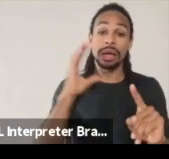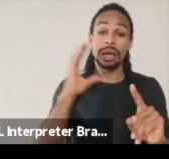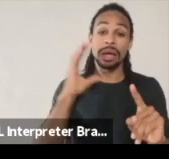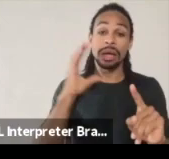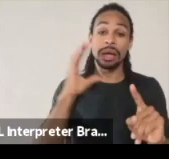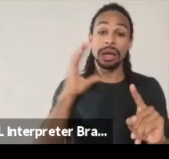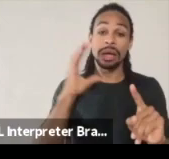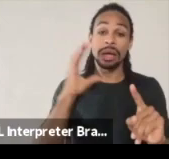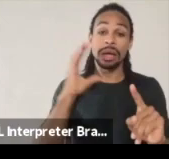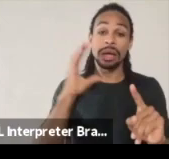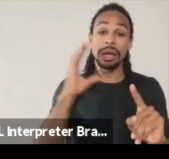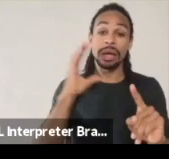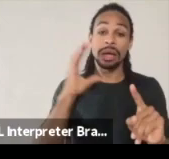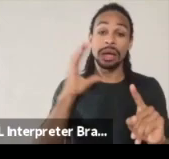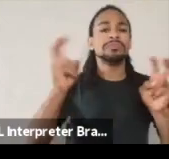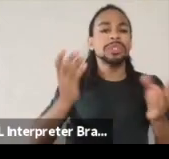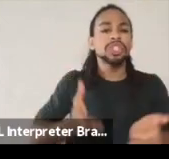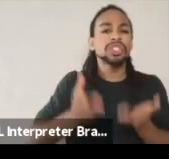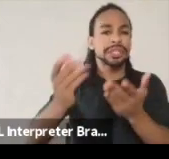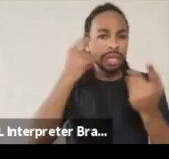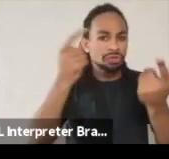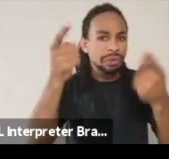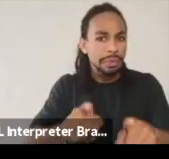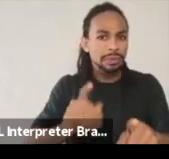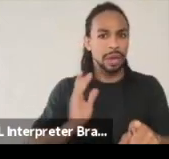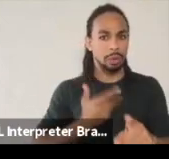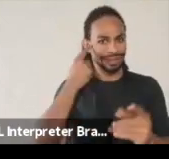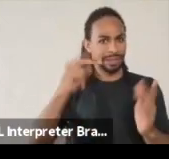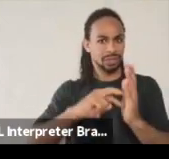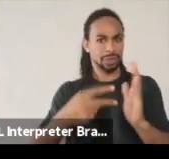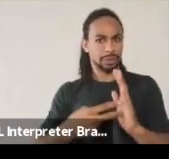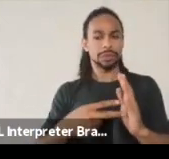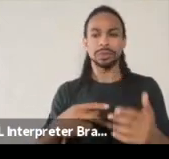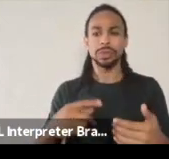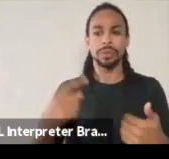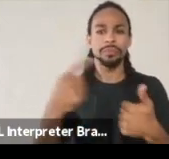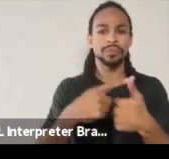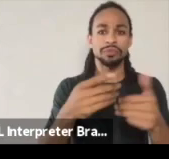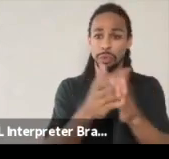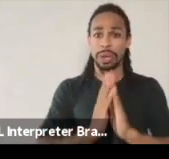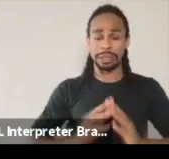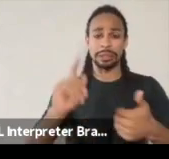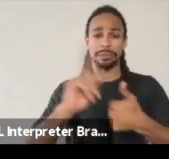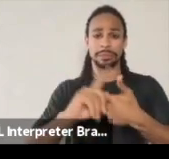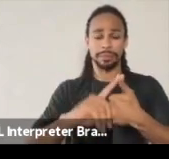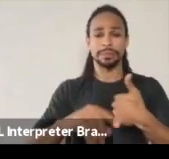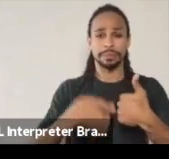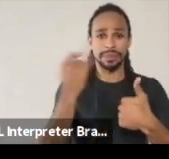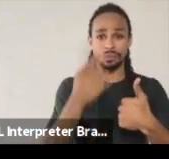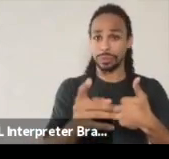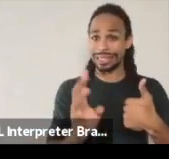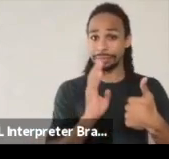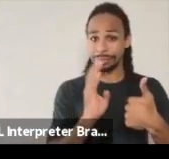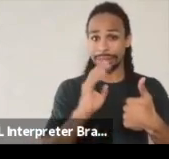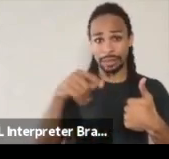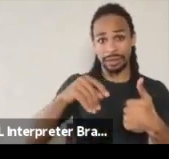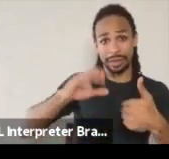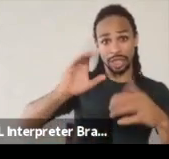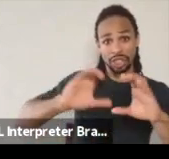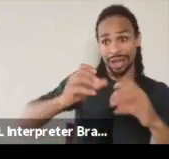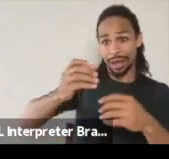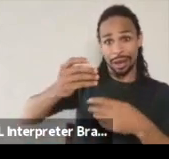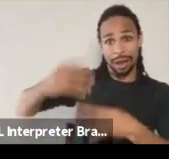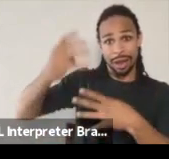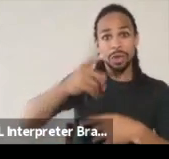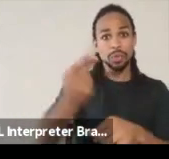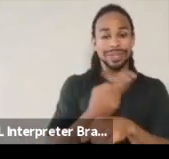I'll read them out loud. So our requested agreements are, number one, that if you're speaking in the chat, that you use I